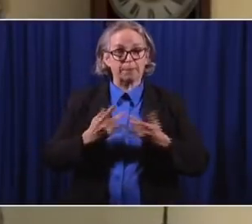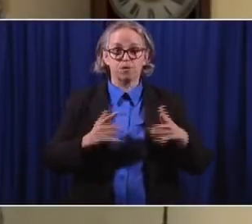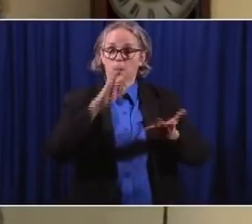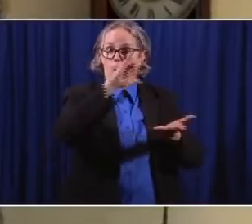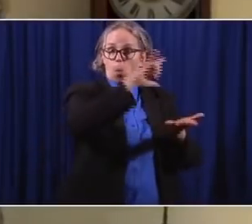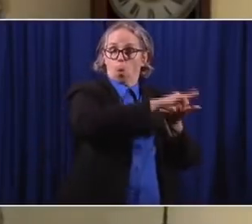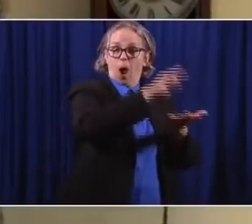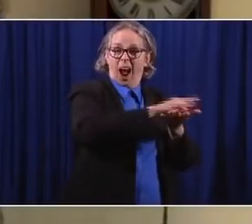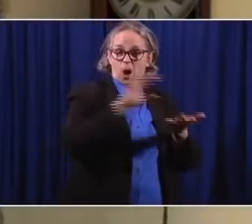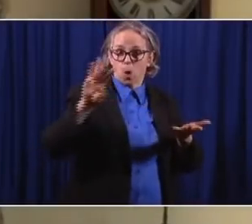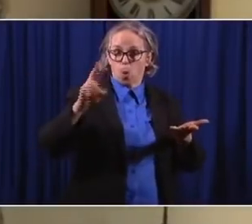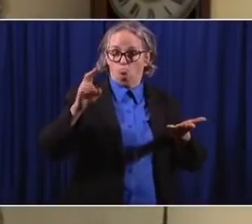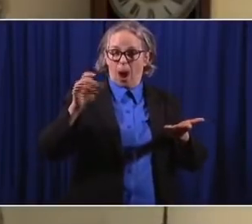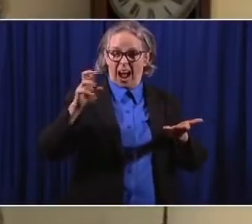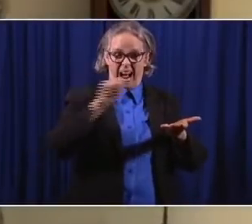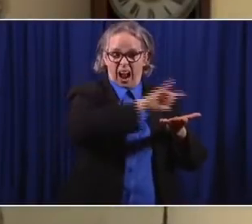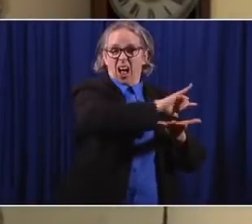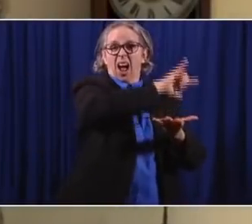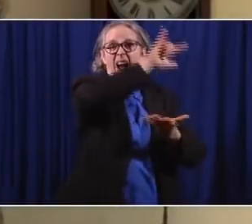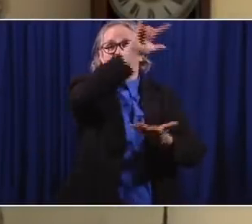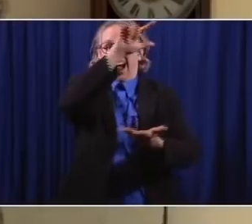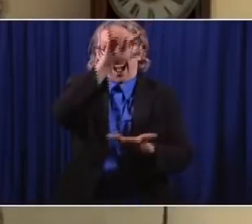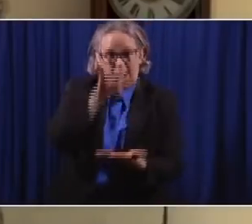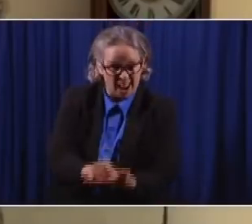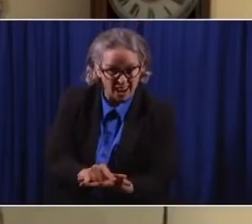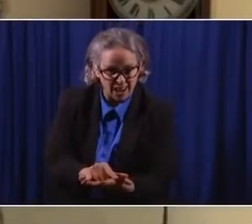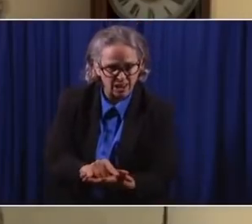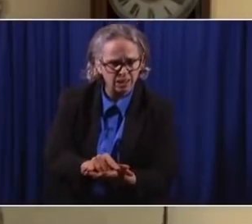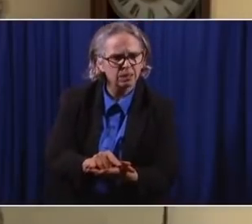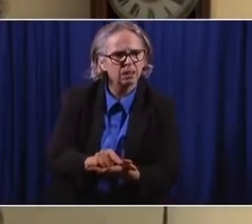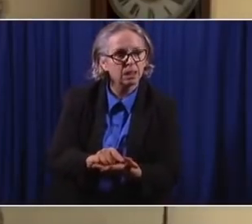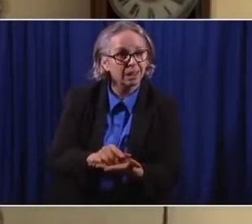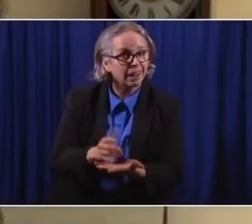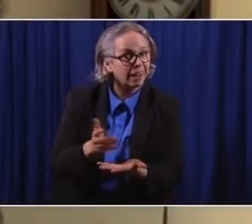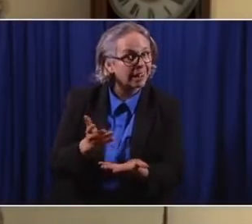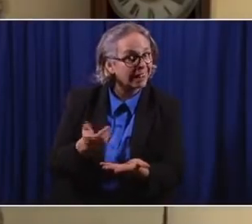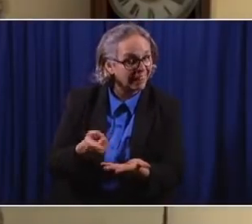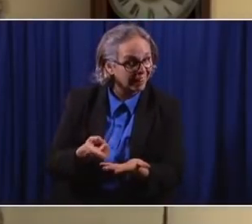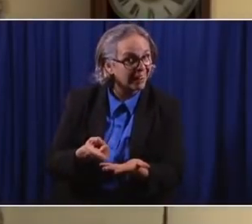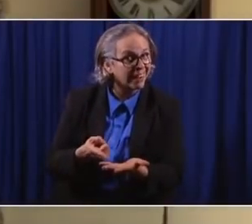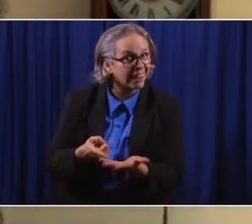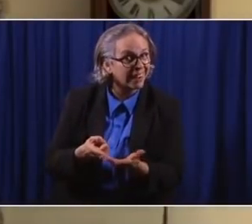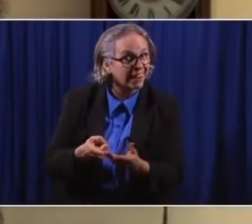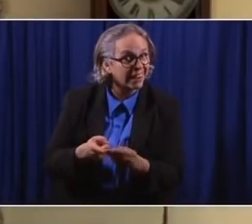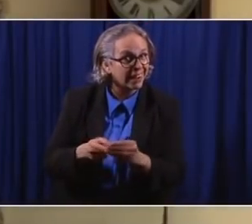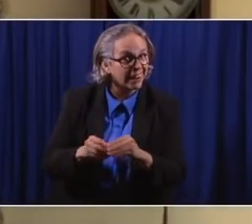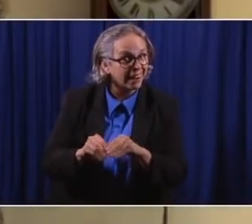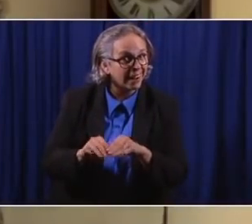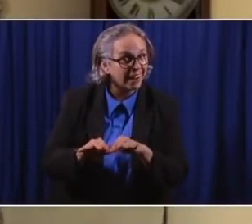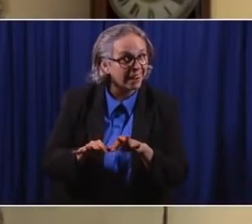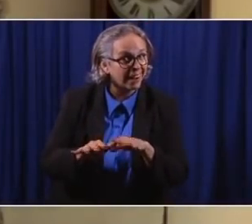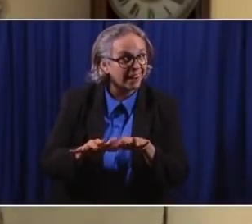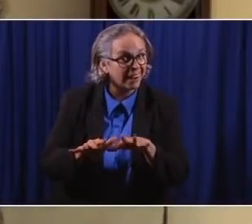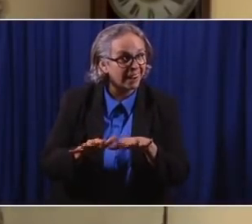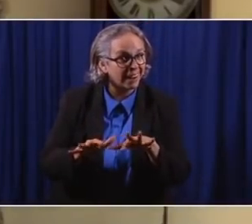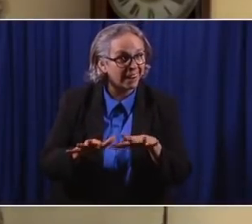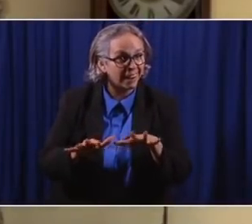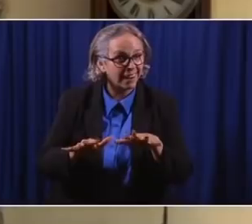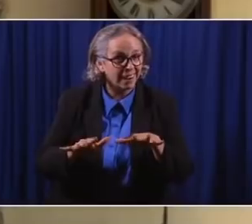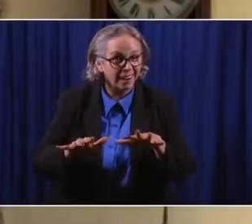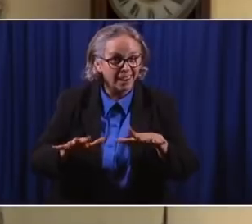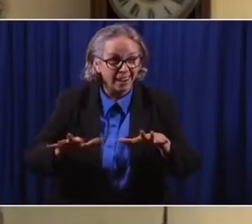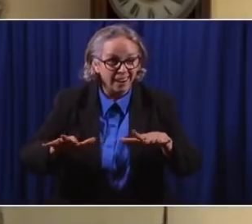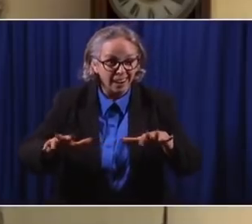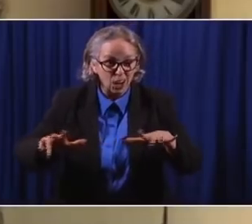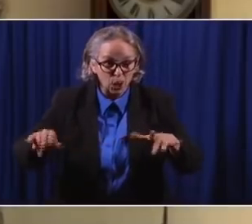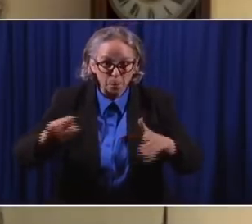Let's say you had a group of citizens who came in from Wuhan. Do you mean that the state should not have the ability to